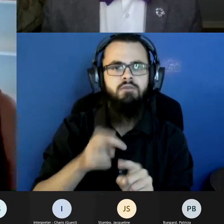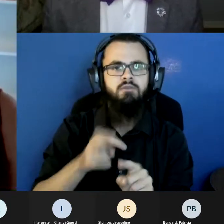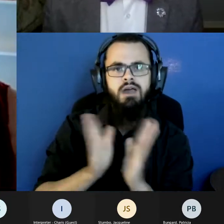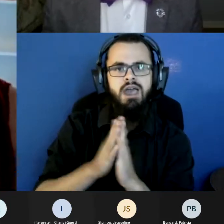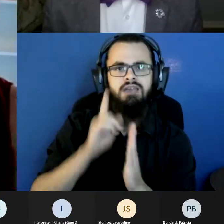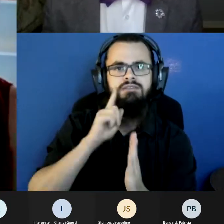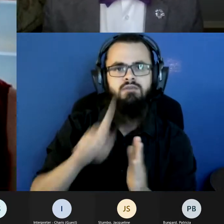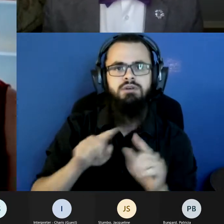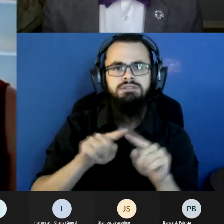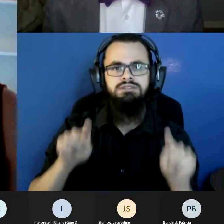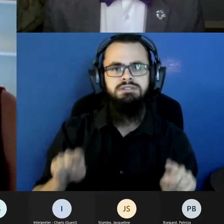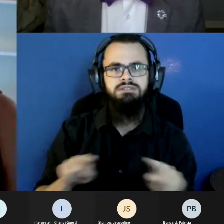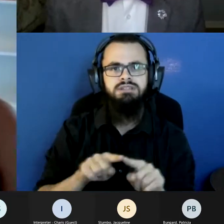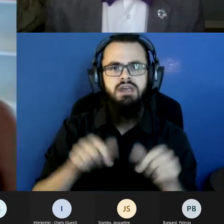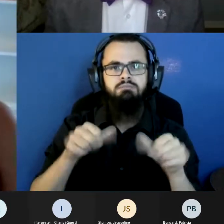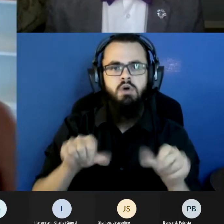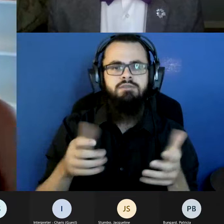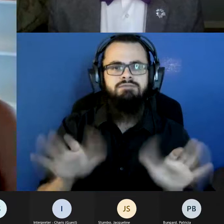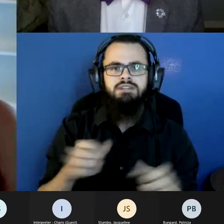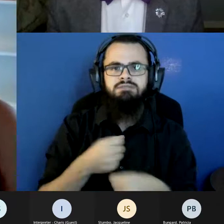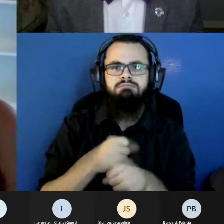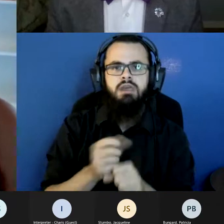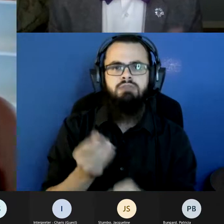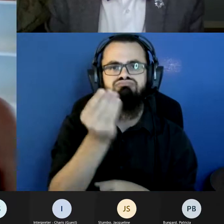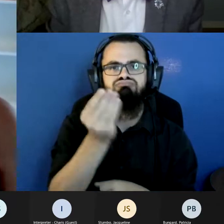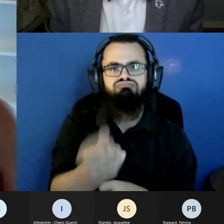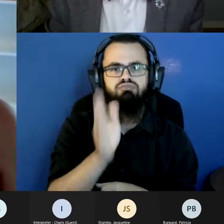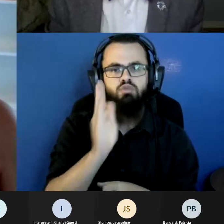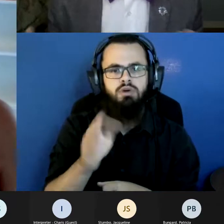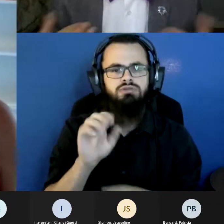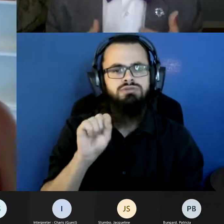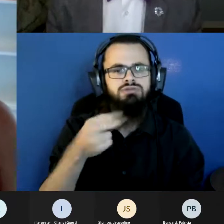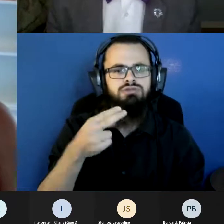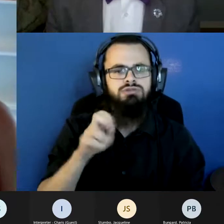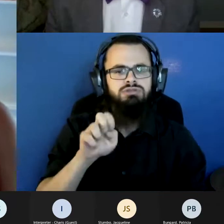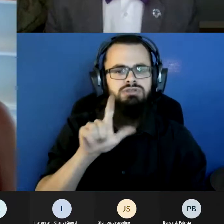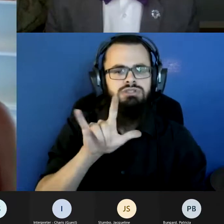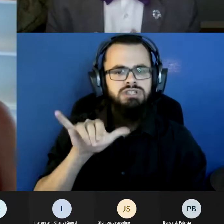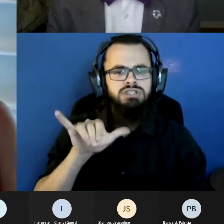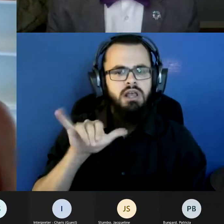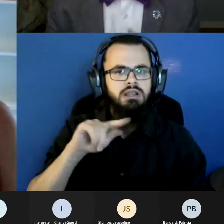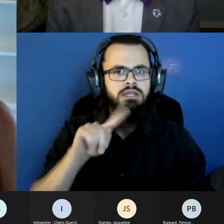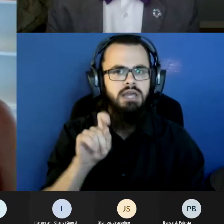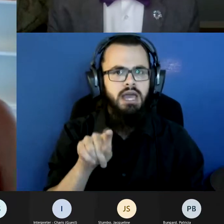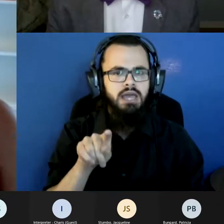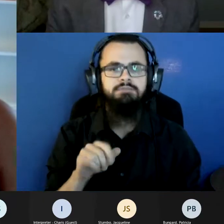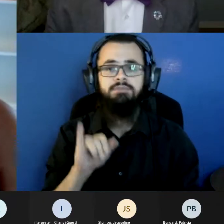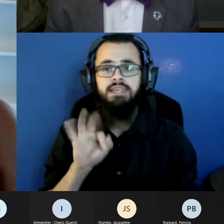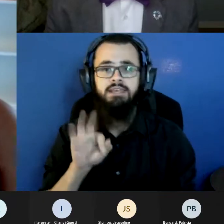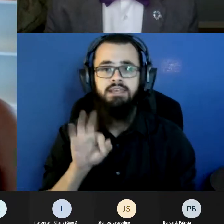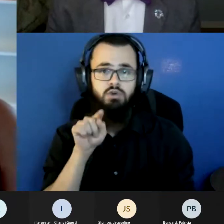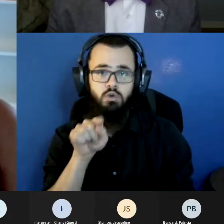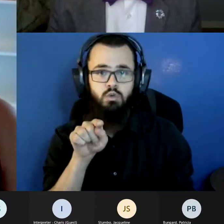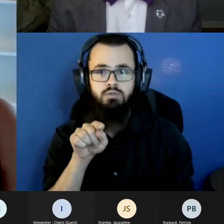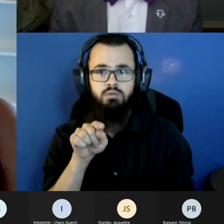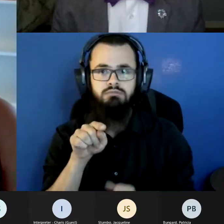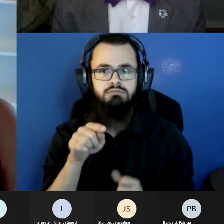staff. I saw Shelley asked a little bit about if our students, if you're a parent and your